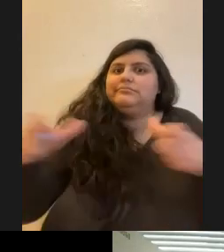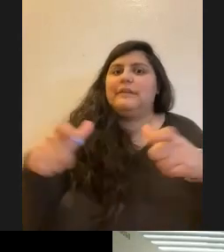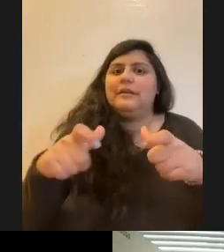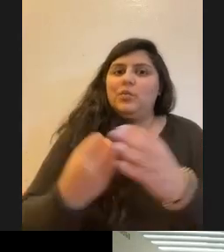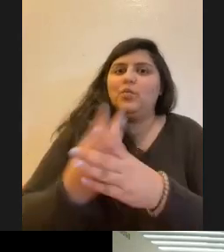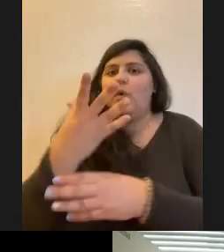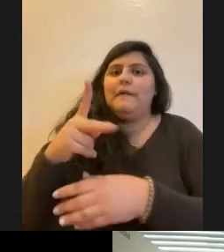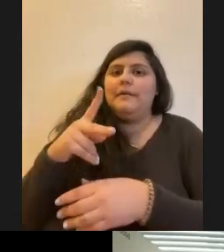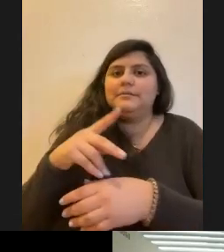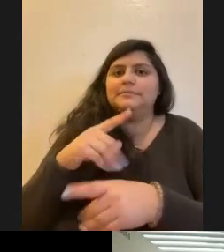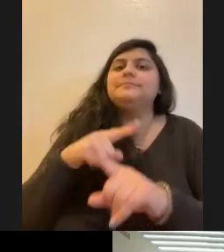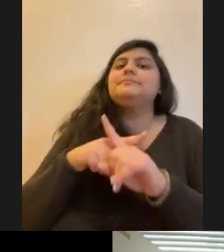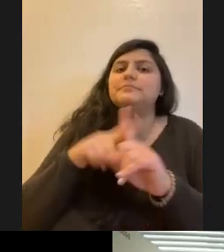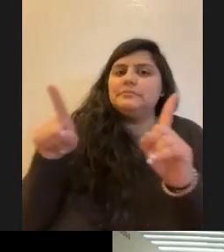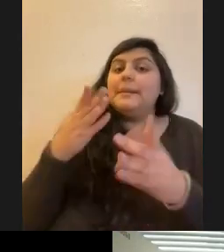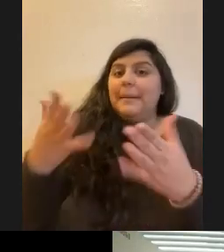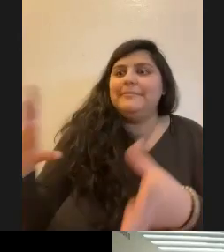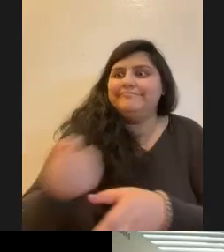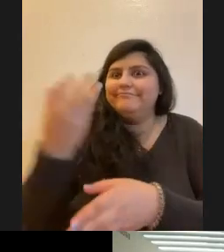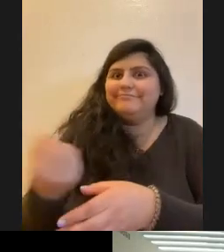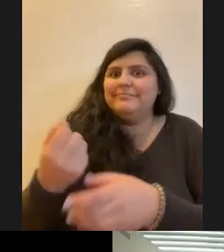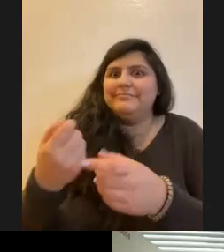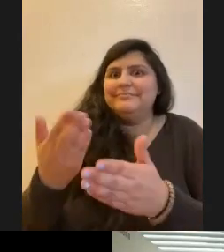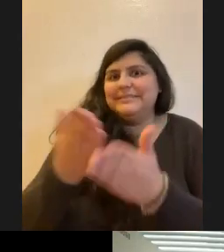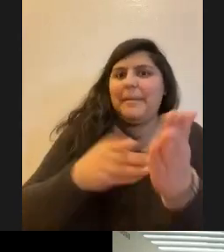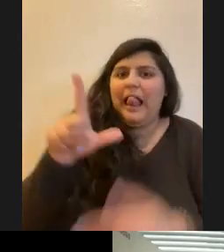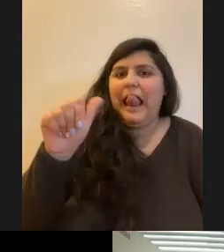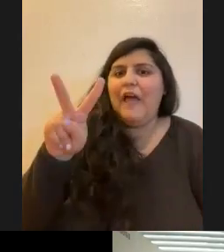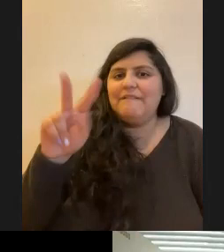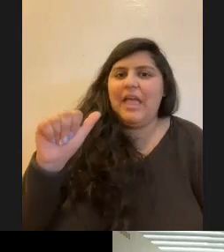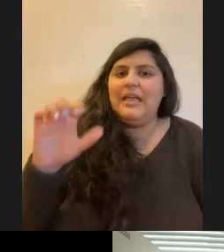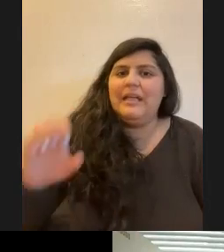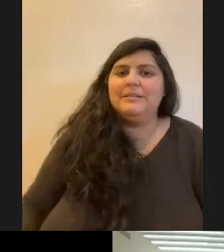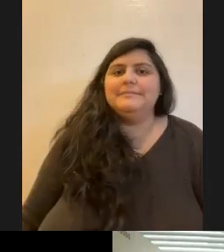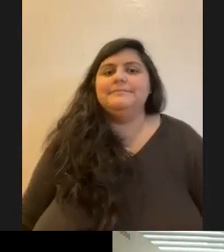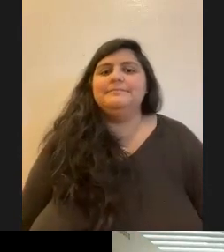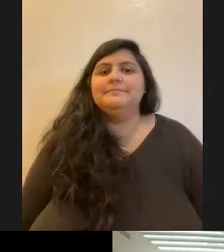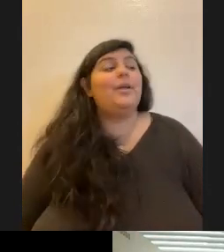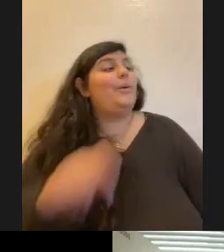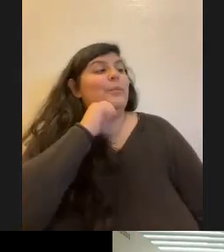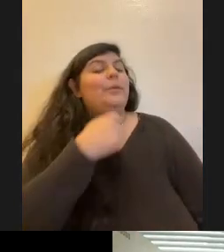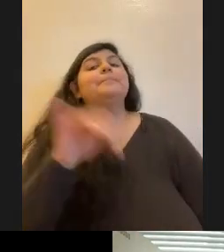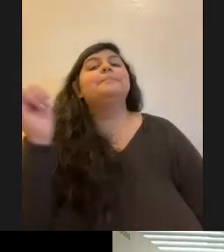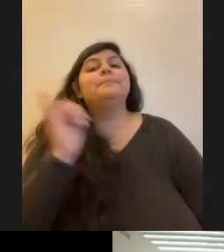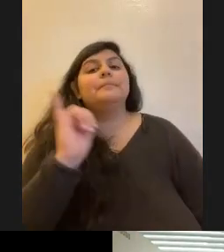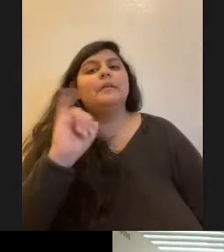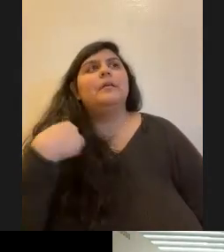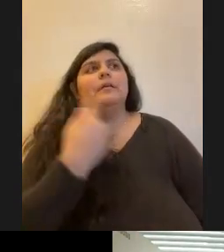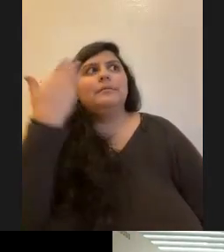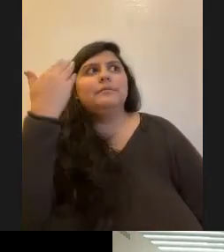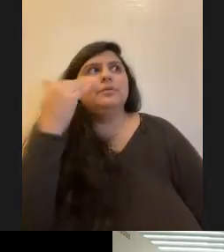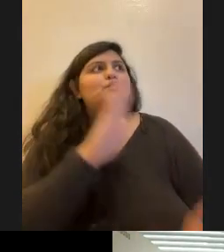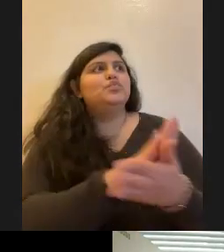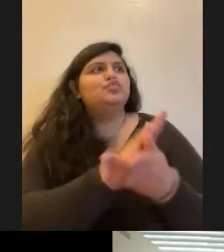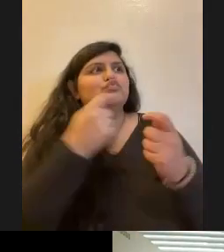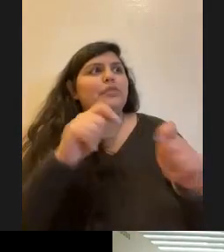version, but you might capture some of those larvae. Cool. There are also, so we ran this school trip last